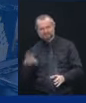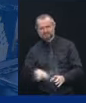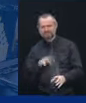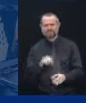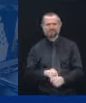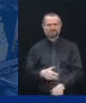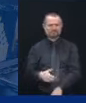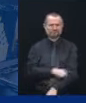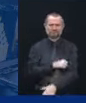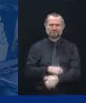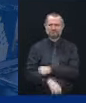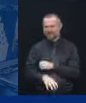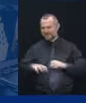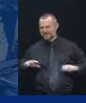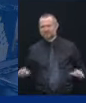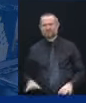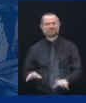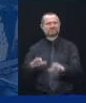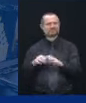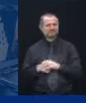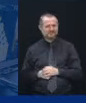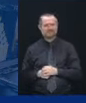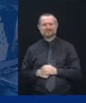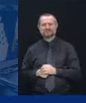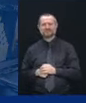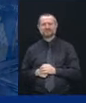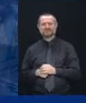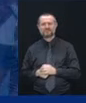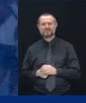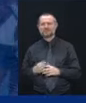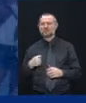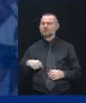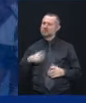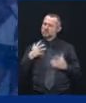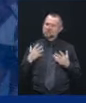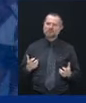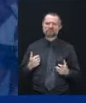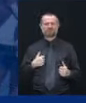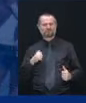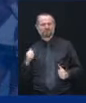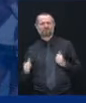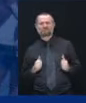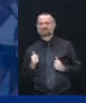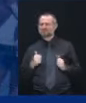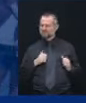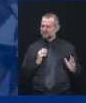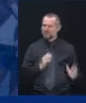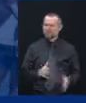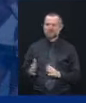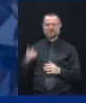the consequences. So we want to be aggressive about the reopening.